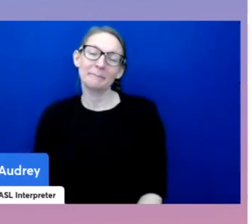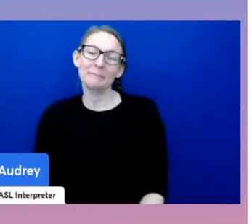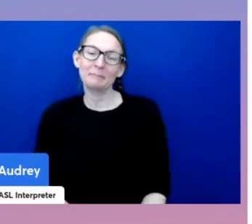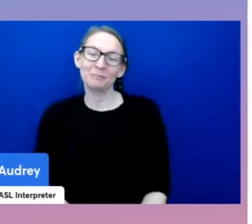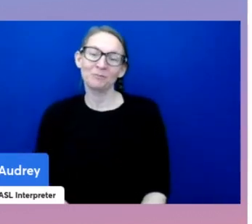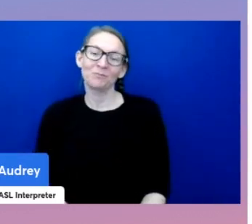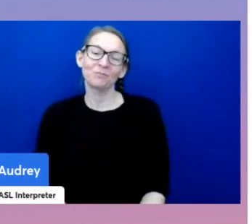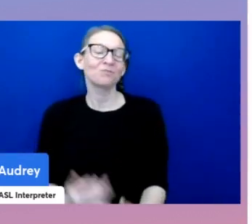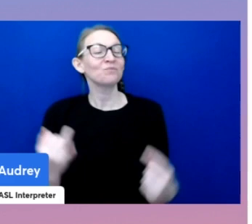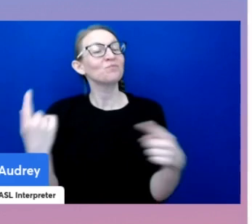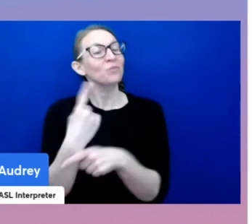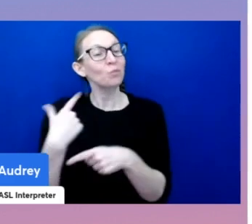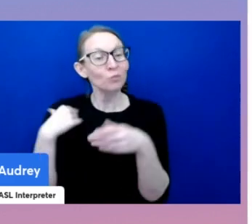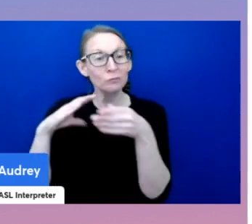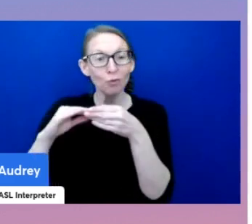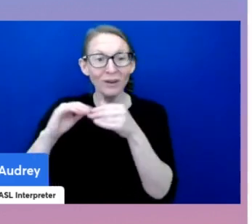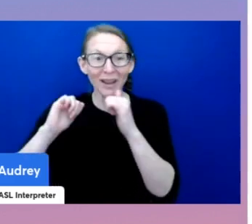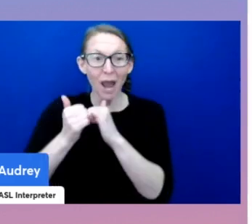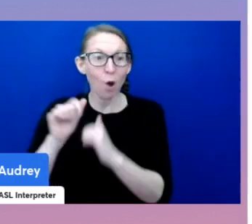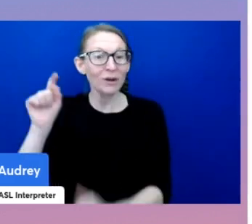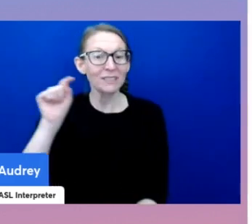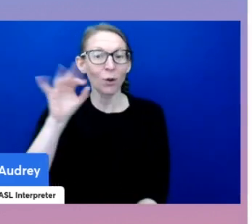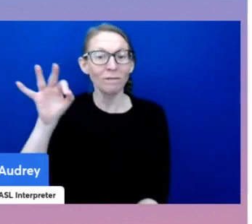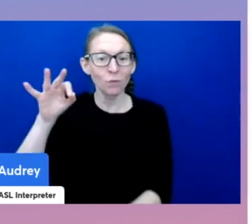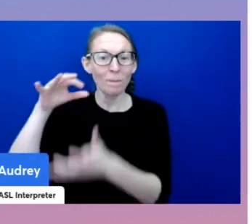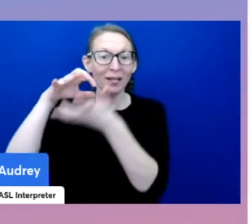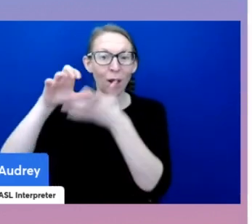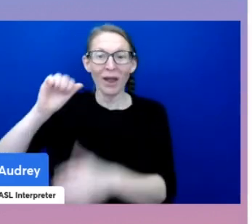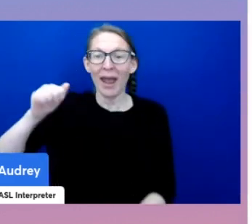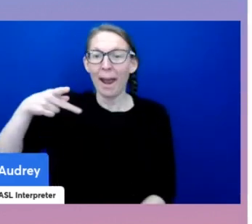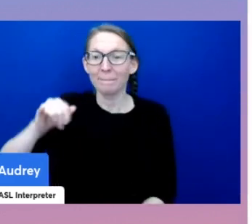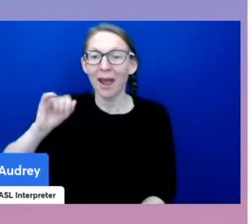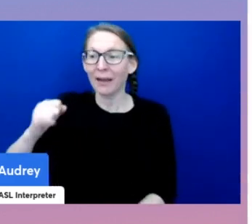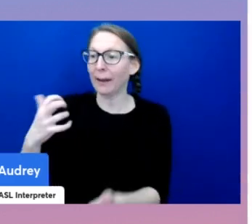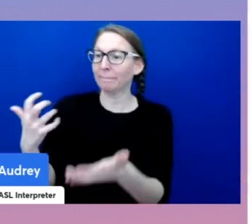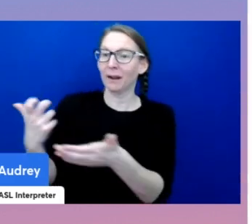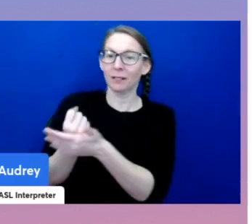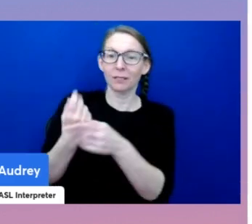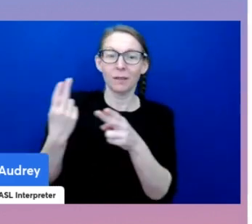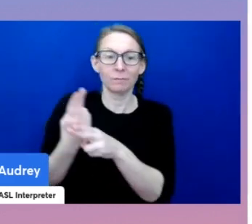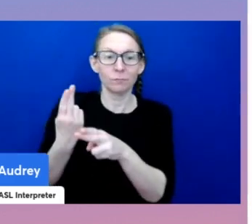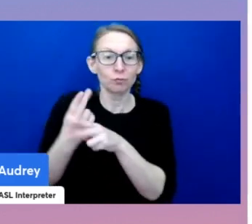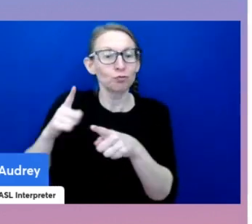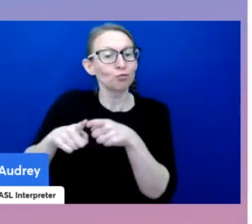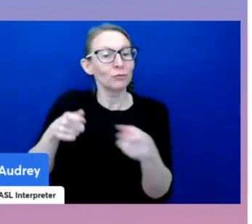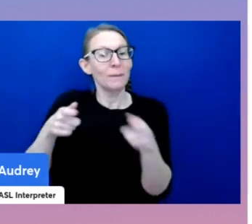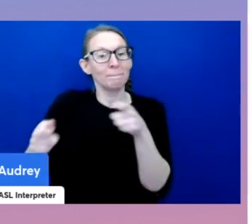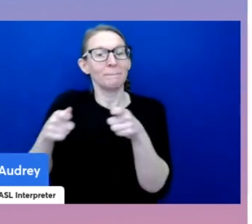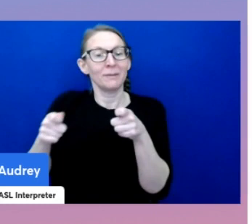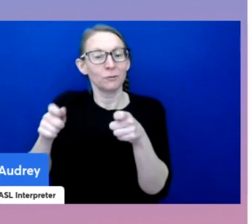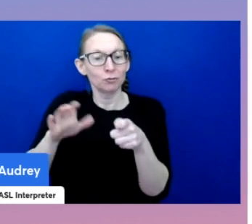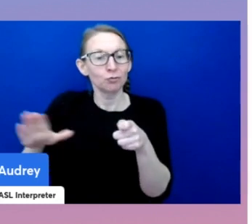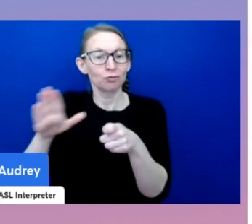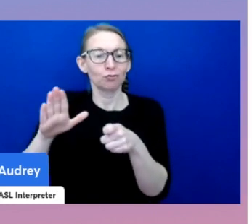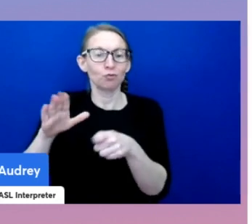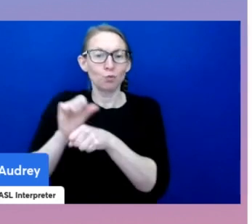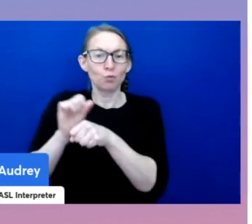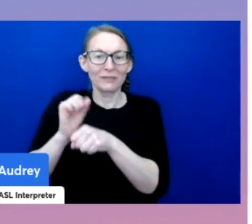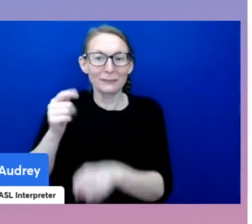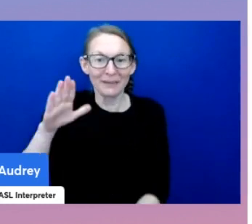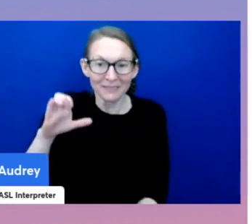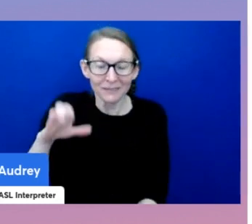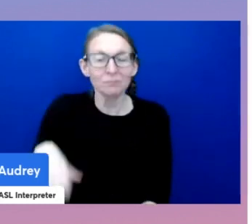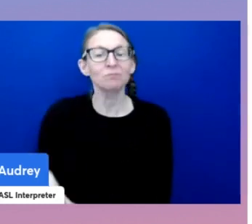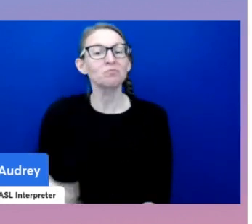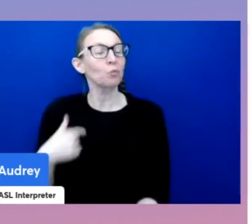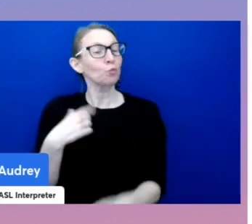I'm talking about how the Terraform Cloud API can be leveraged to manage ephemeral workspaces. I will be using a real